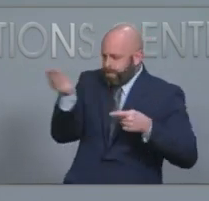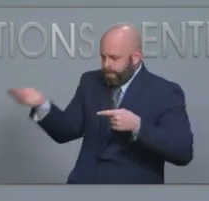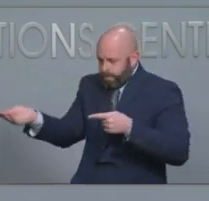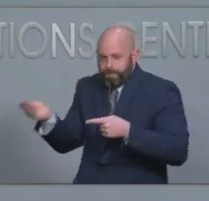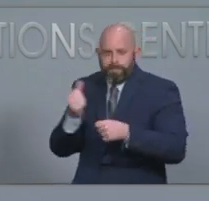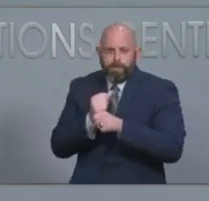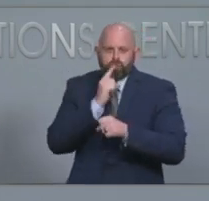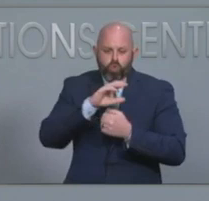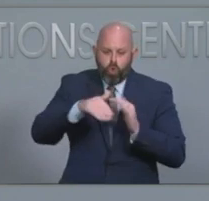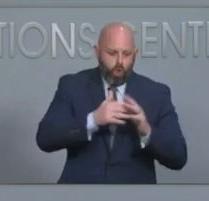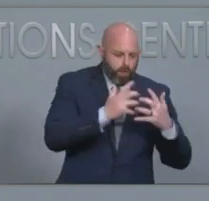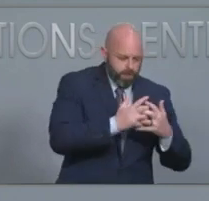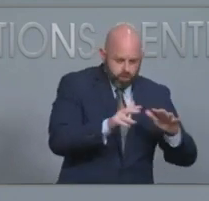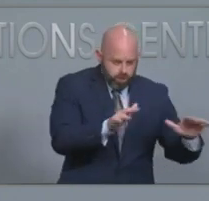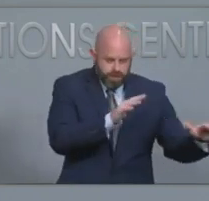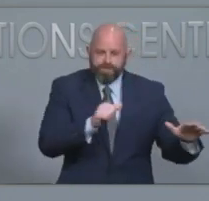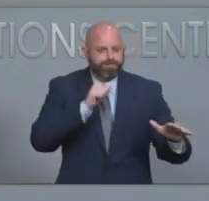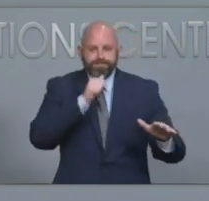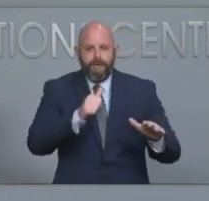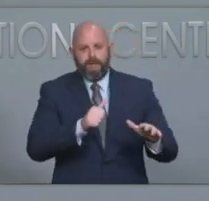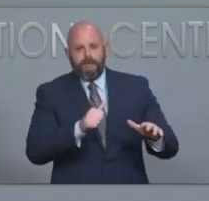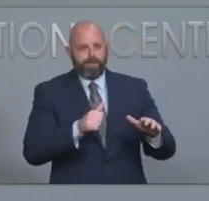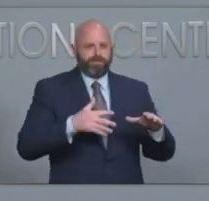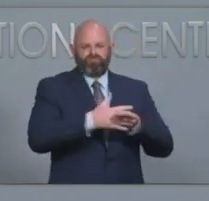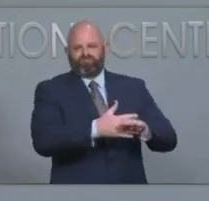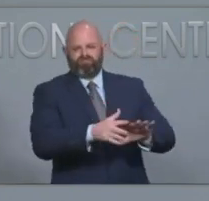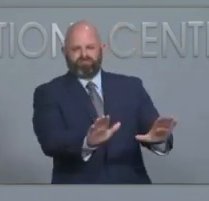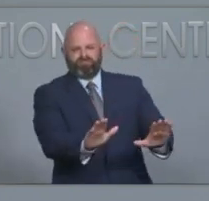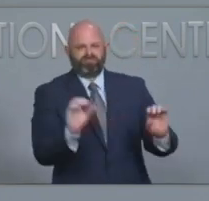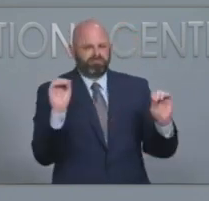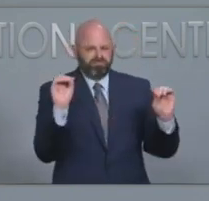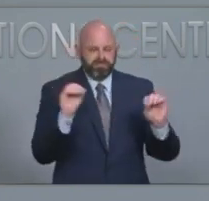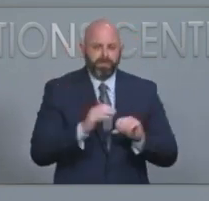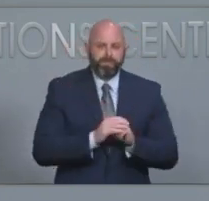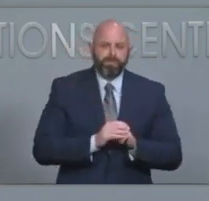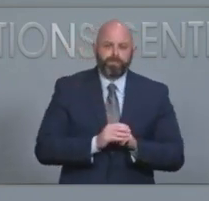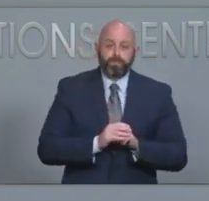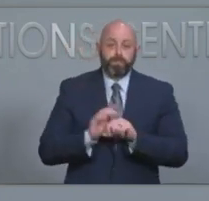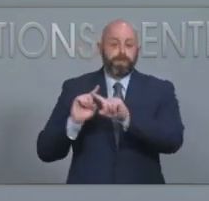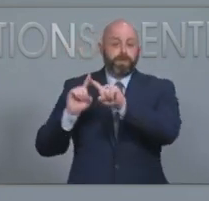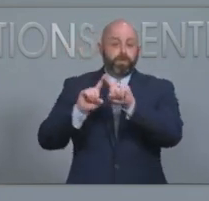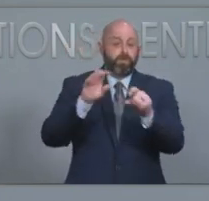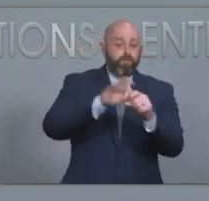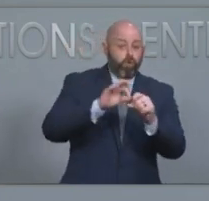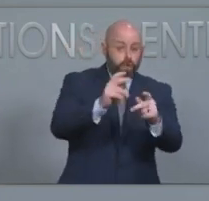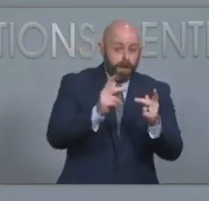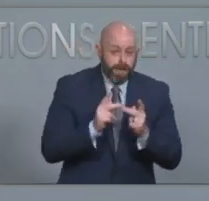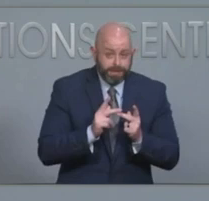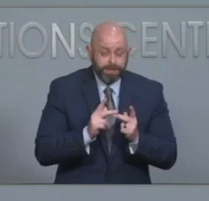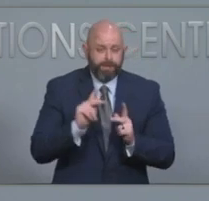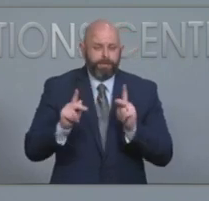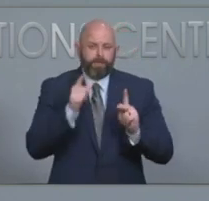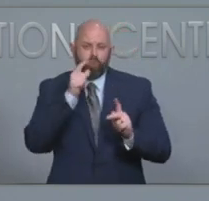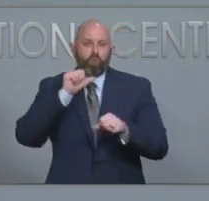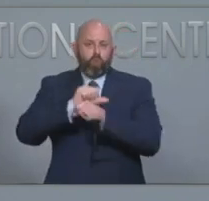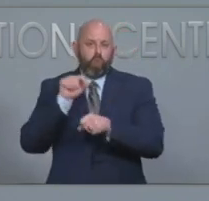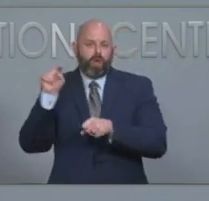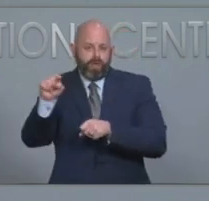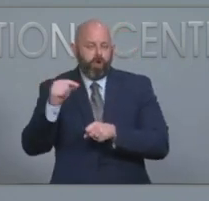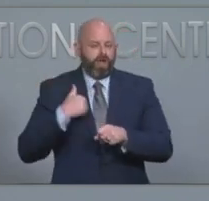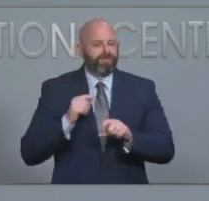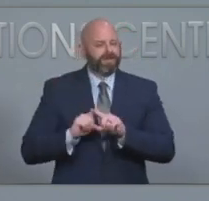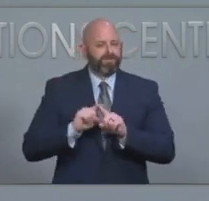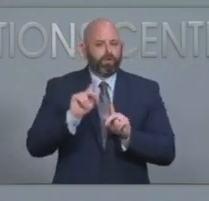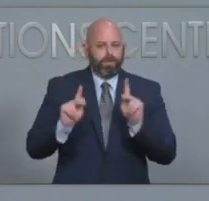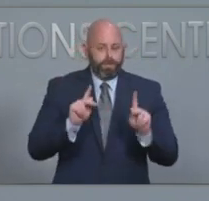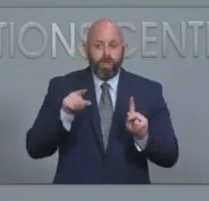equipment during its use at the polling sites. At our polling places, the individuals who are working there have taken